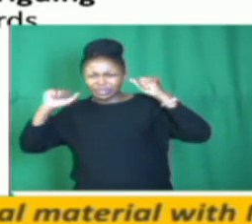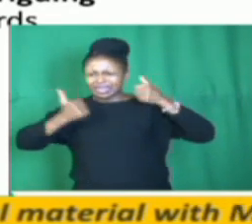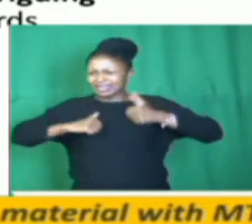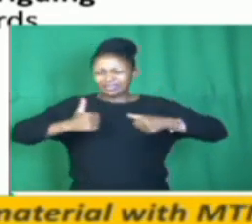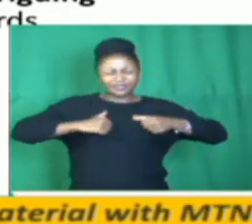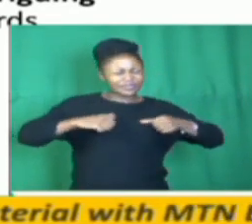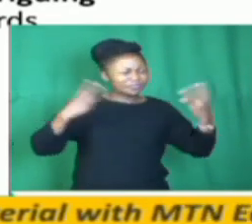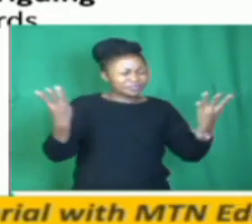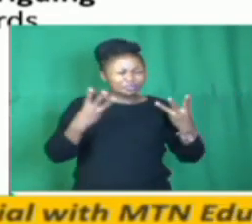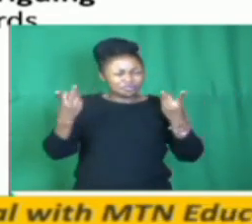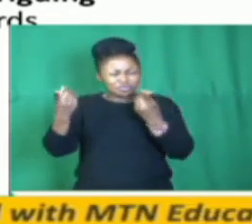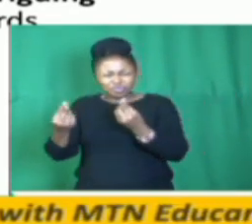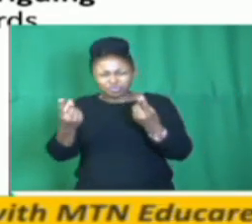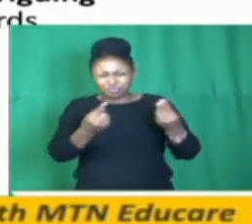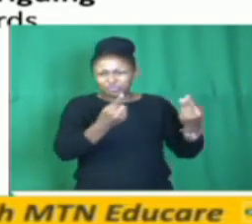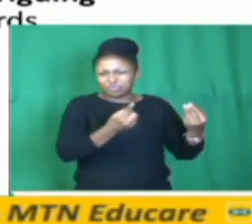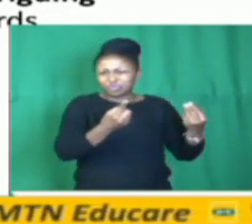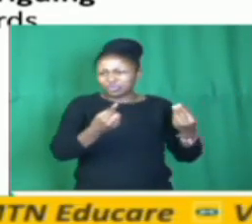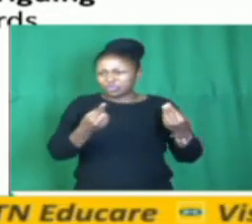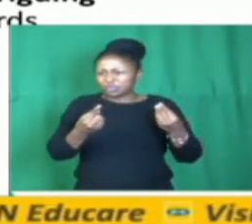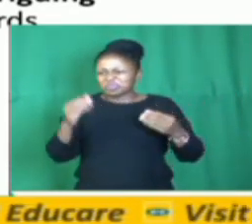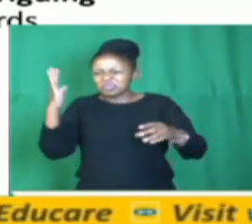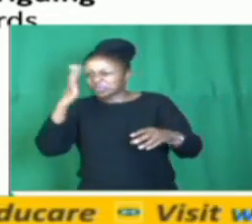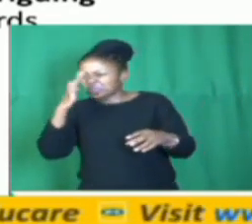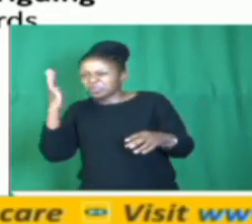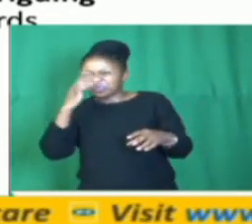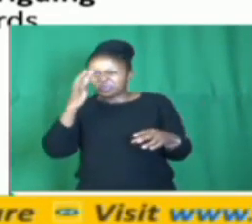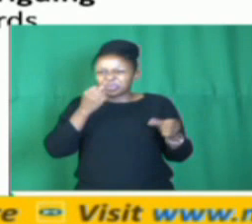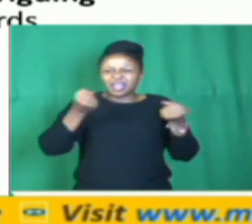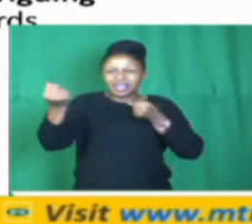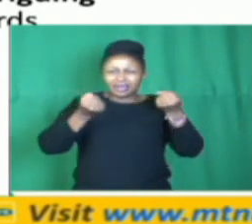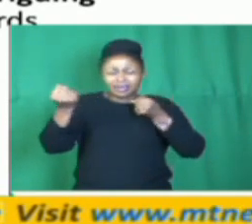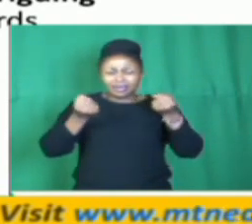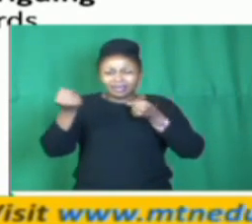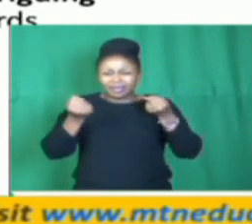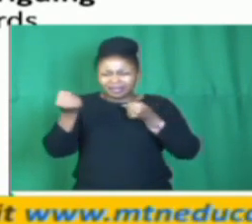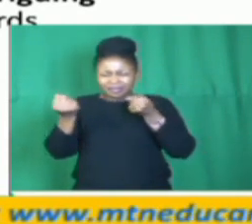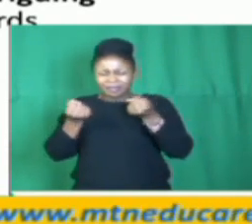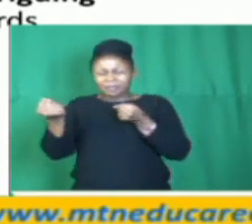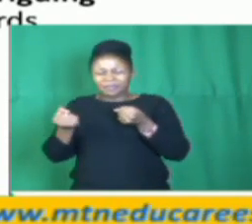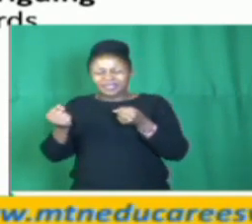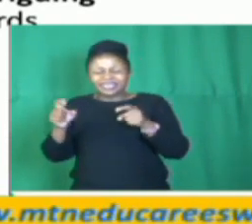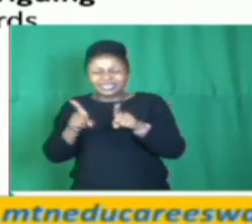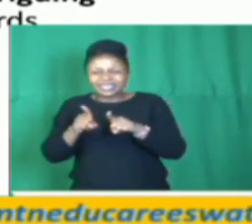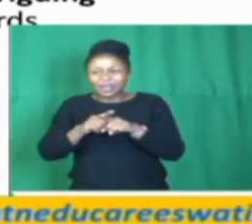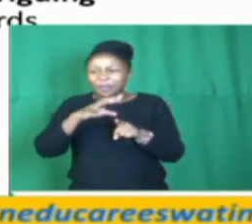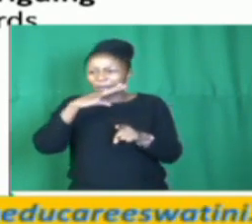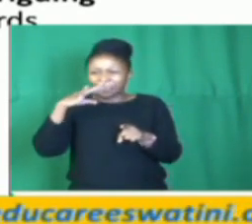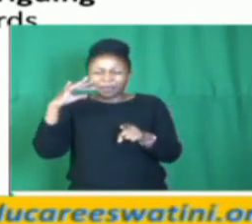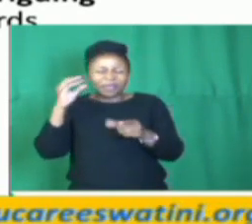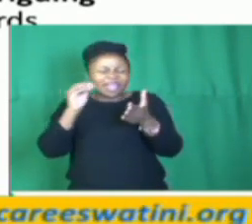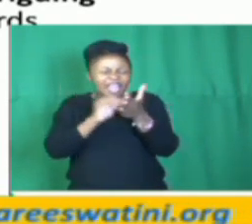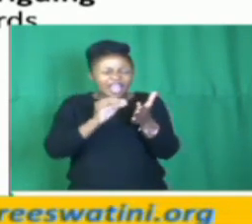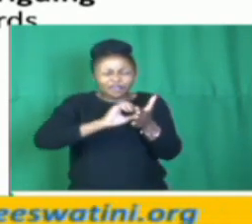see things, you hear noise, you smell the fumes from the car exhaust and the aroma of